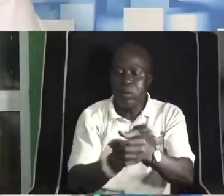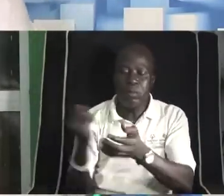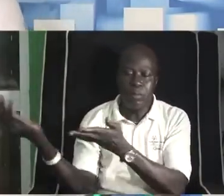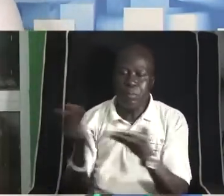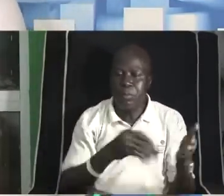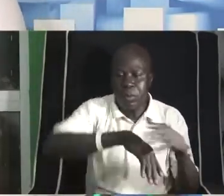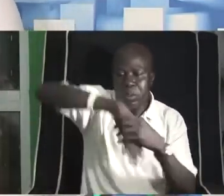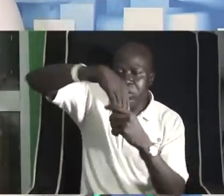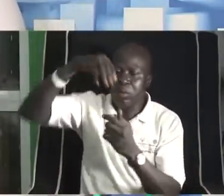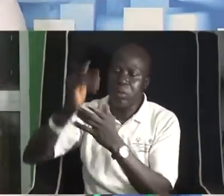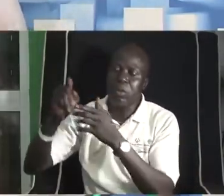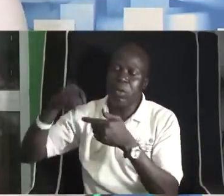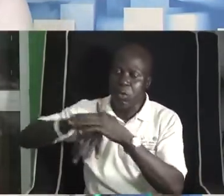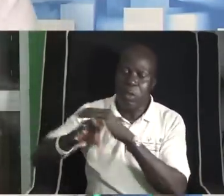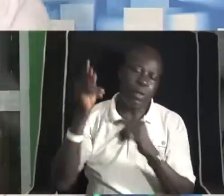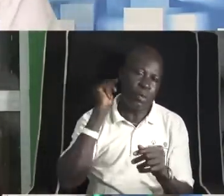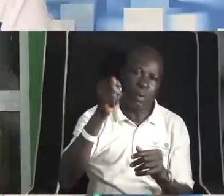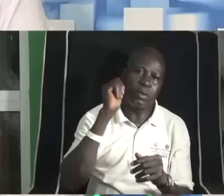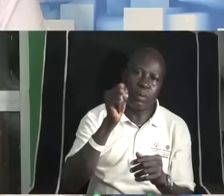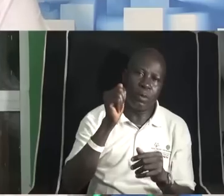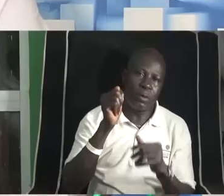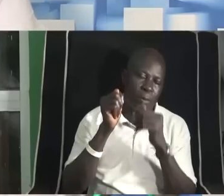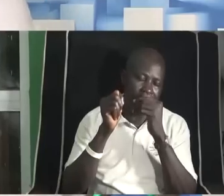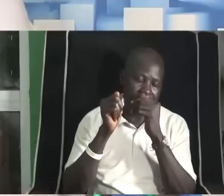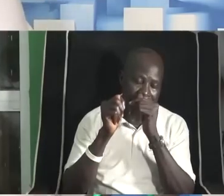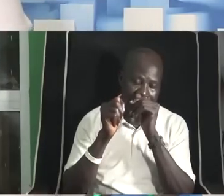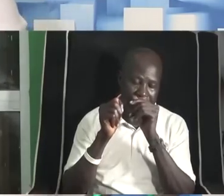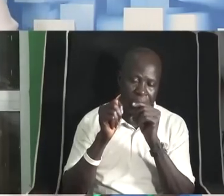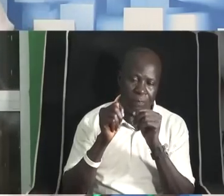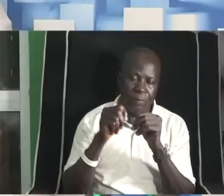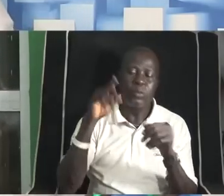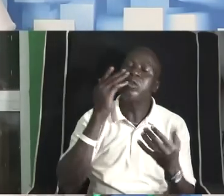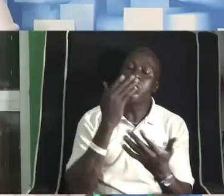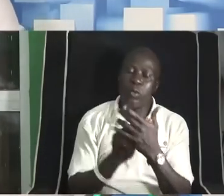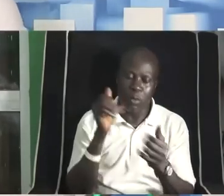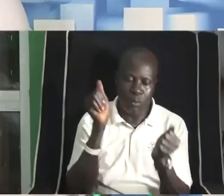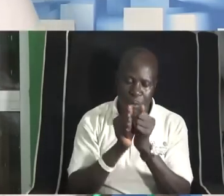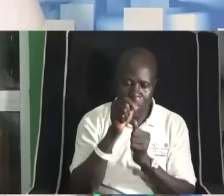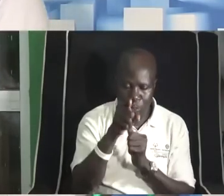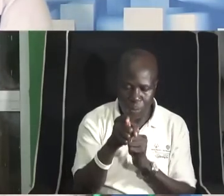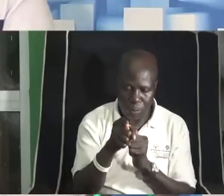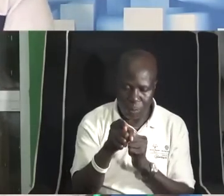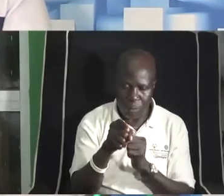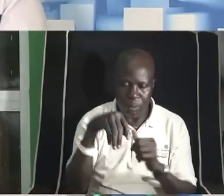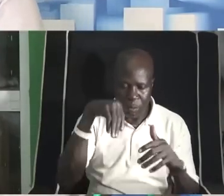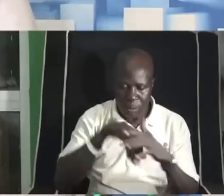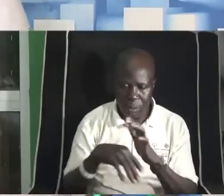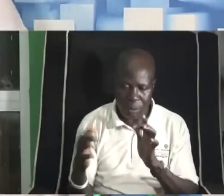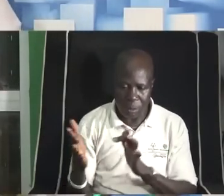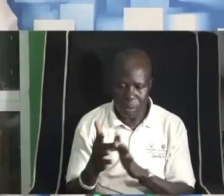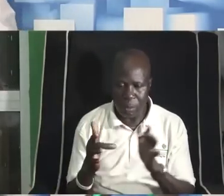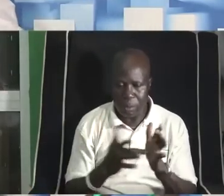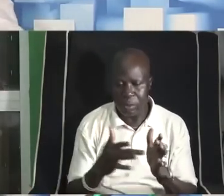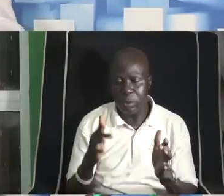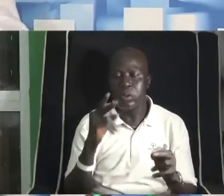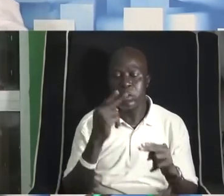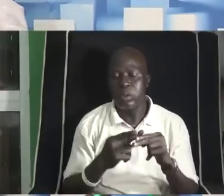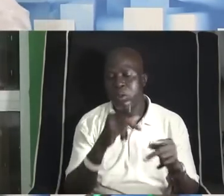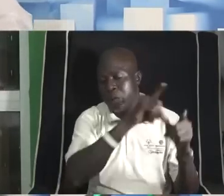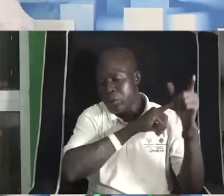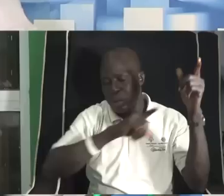bring us your glory. Wà ní testimony. We have testimony. Yóò dé dára fún ọ. Jésù olúwa wa.